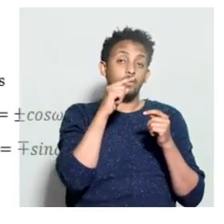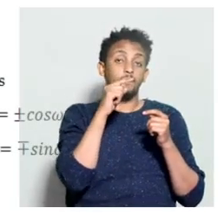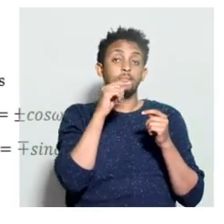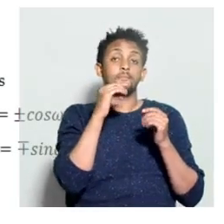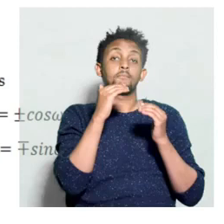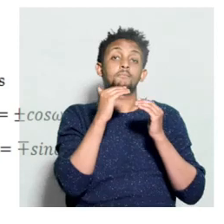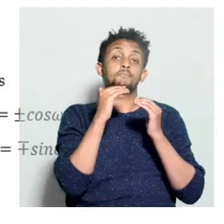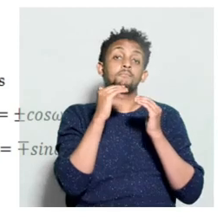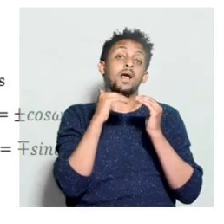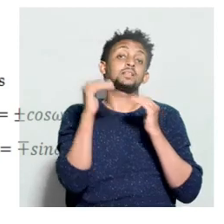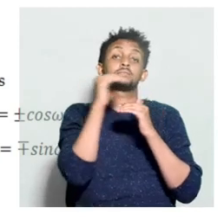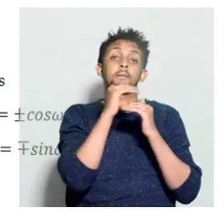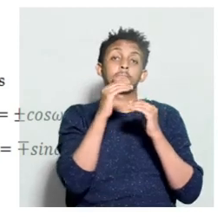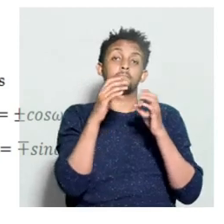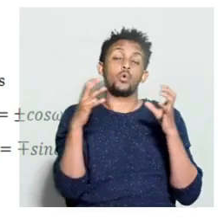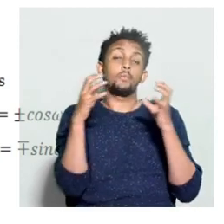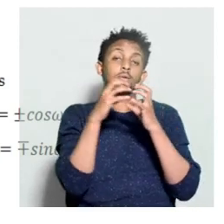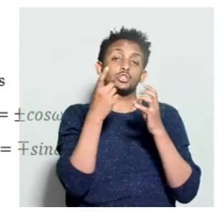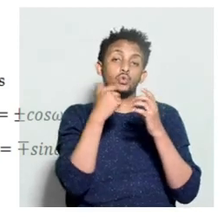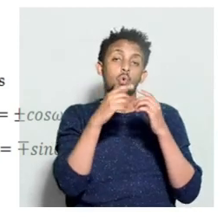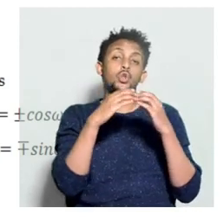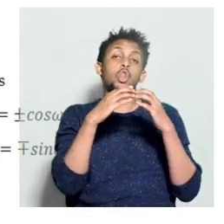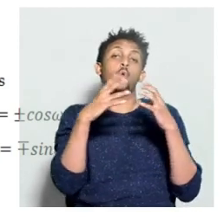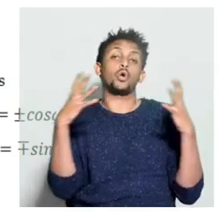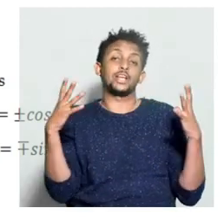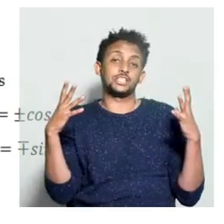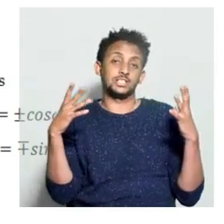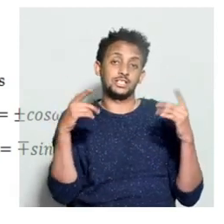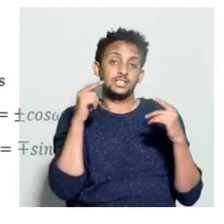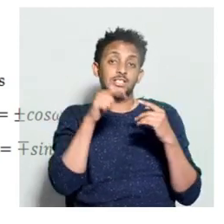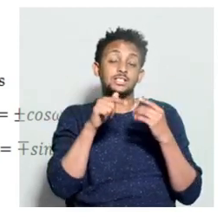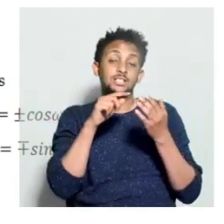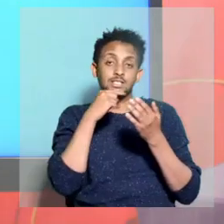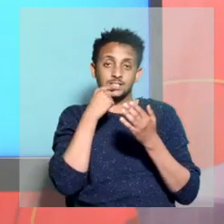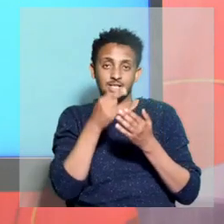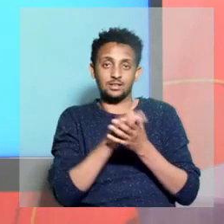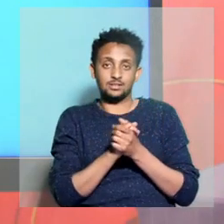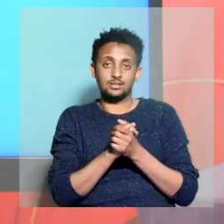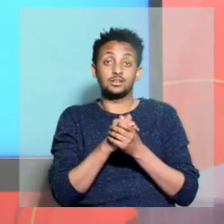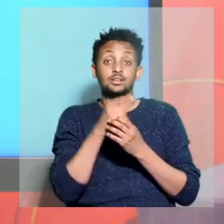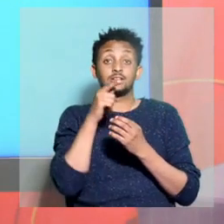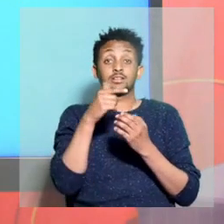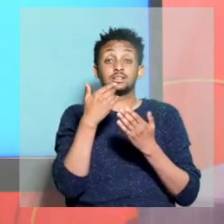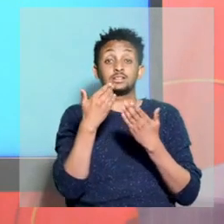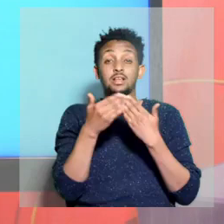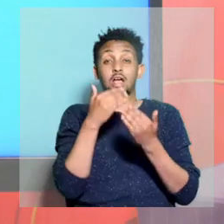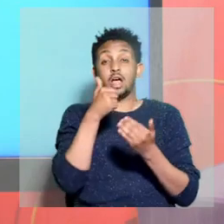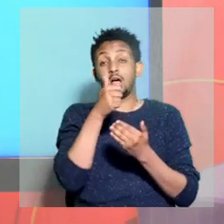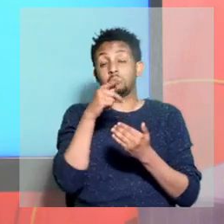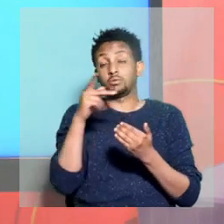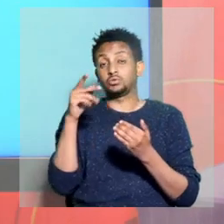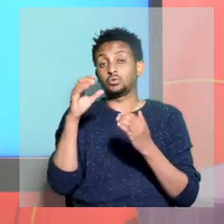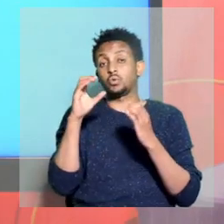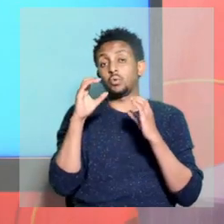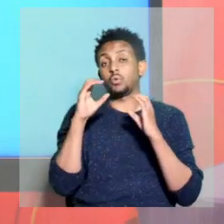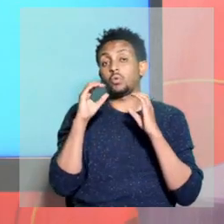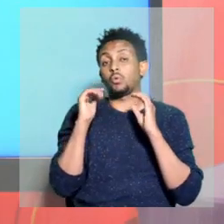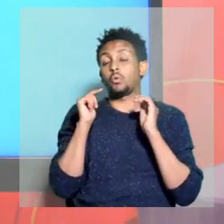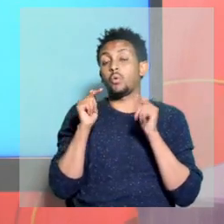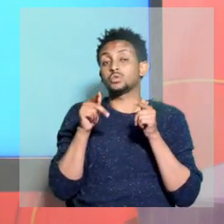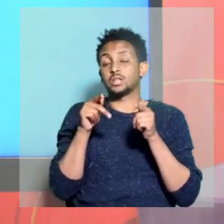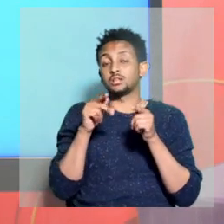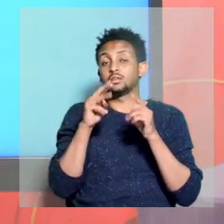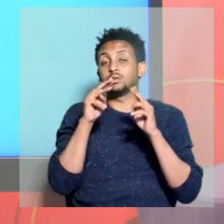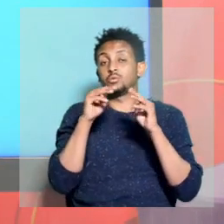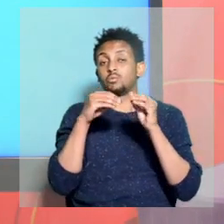the maximum compression or elongation. This is what it says. And its amplitude remains constant. Since the